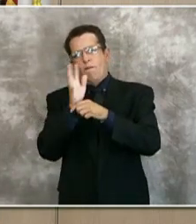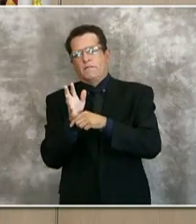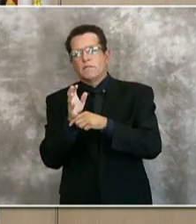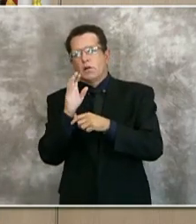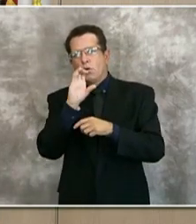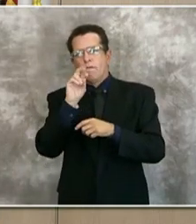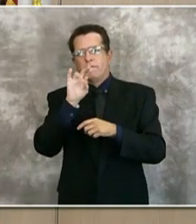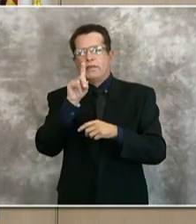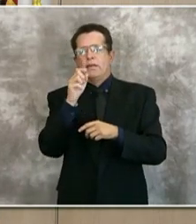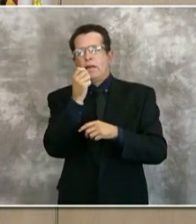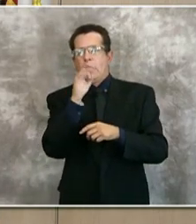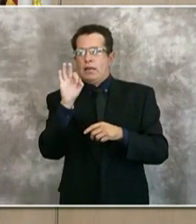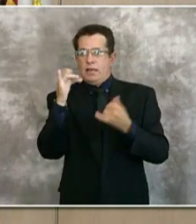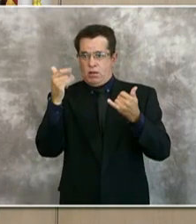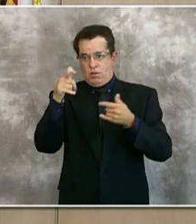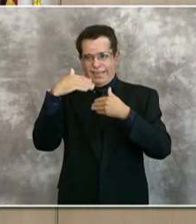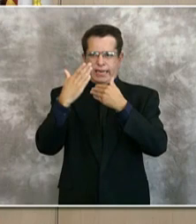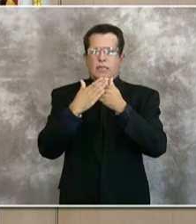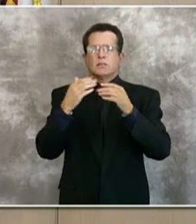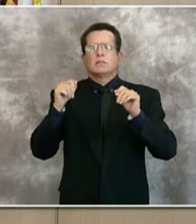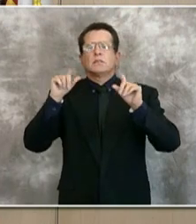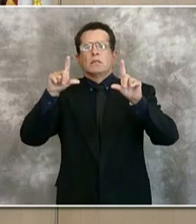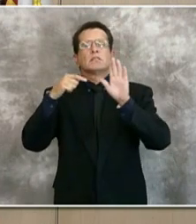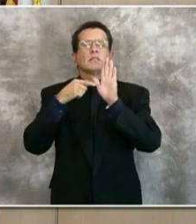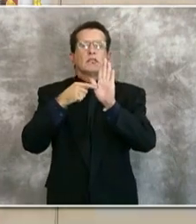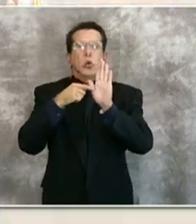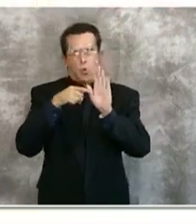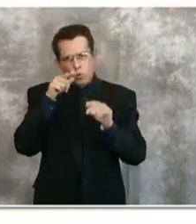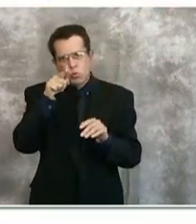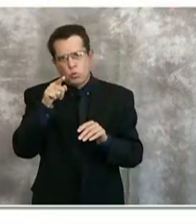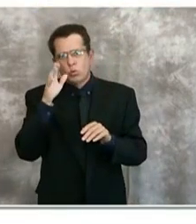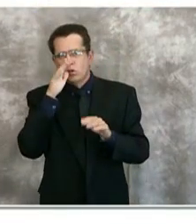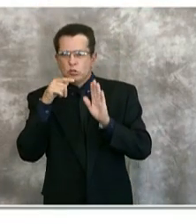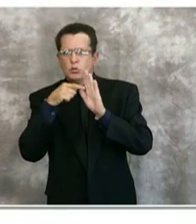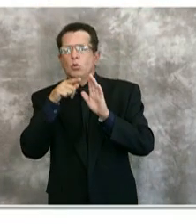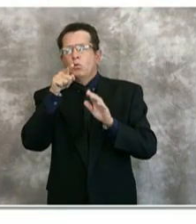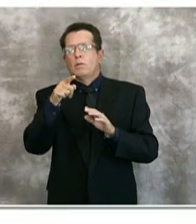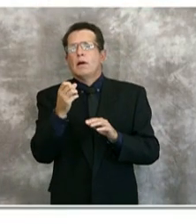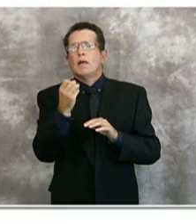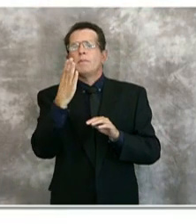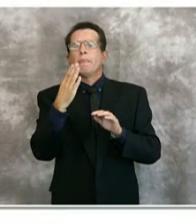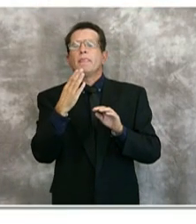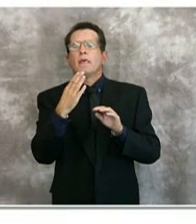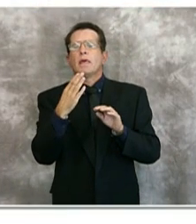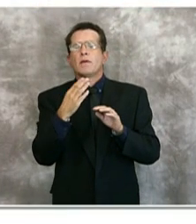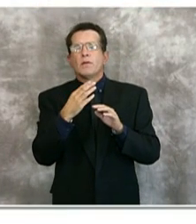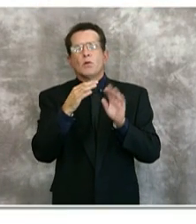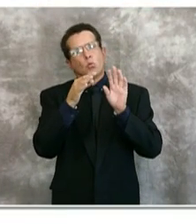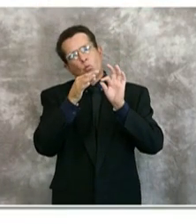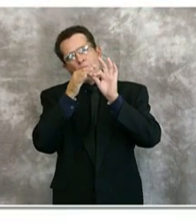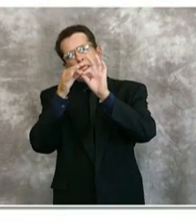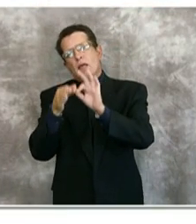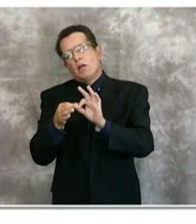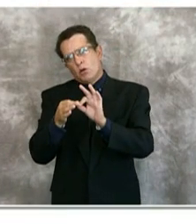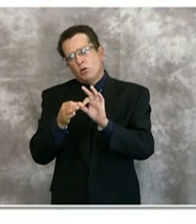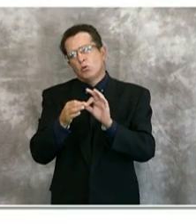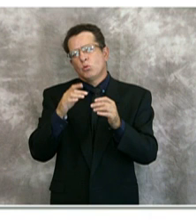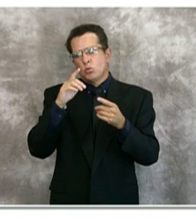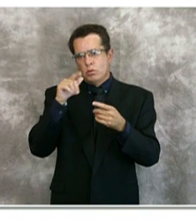next 6 or 7 slides, we'd like to show COVID-19 demographics as it relates